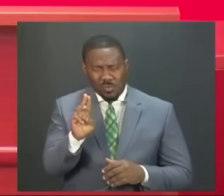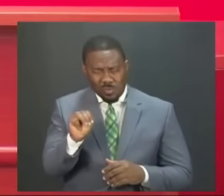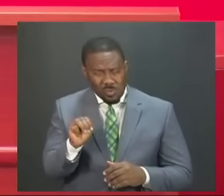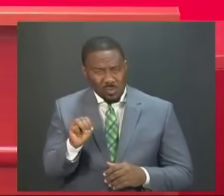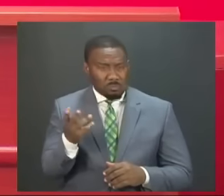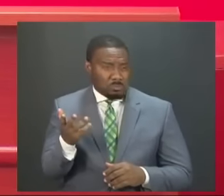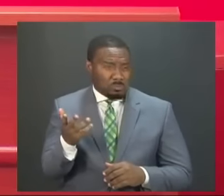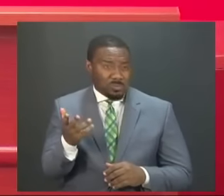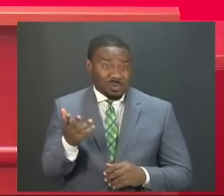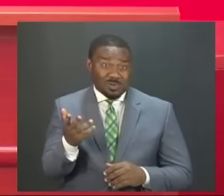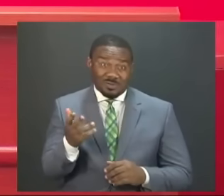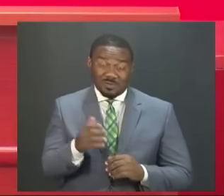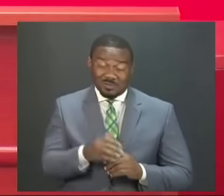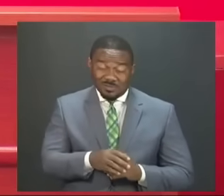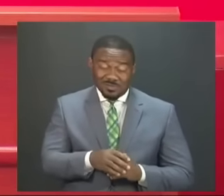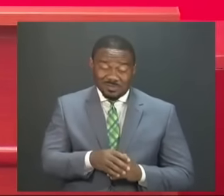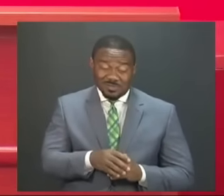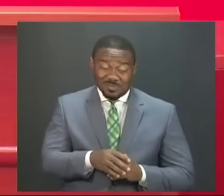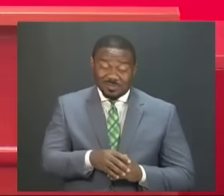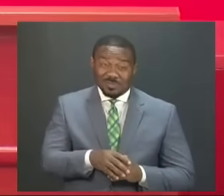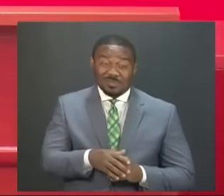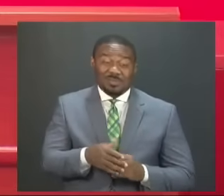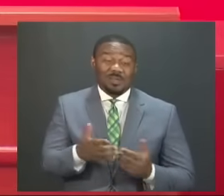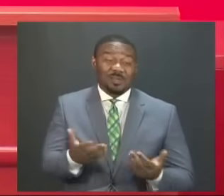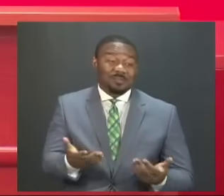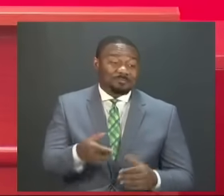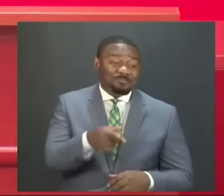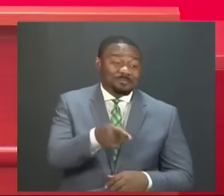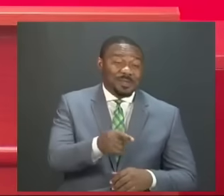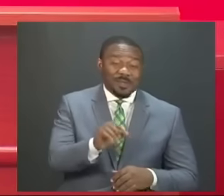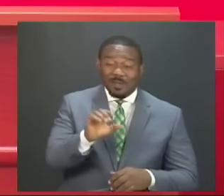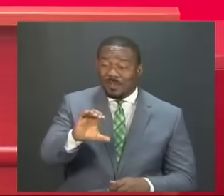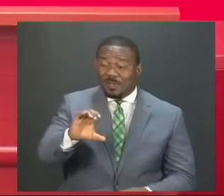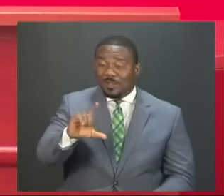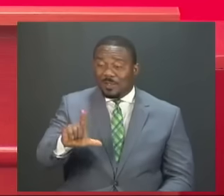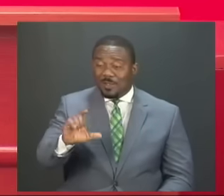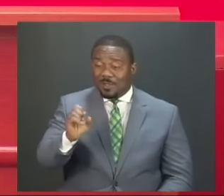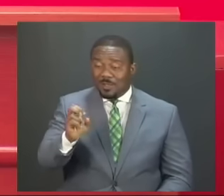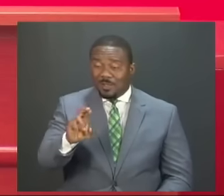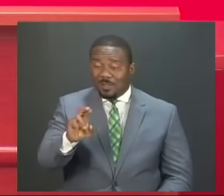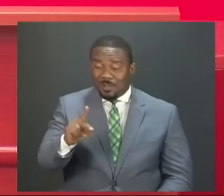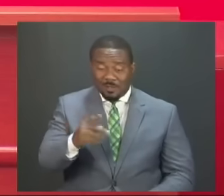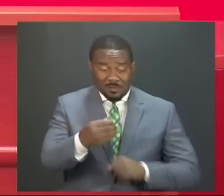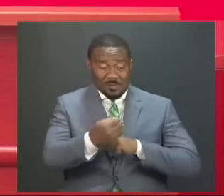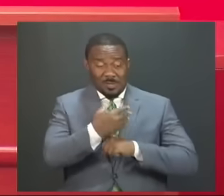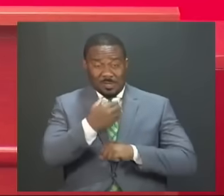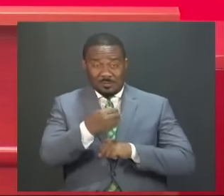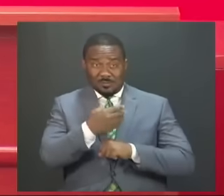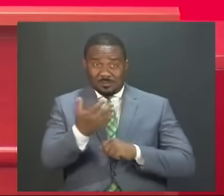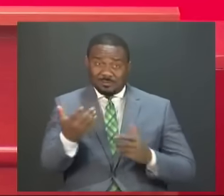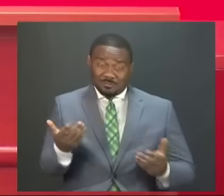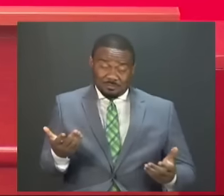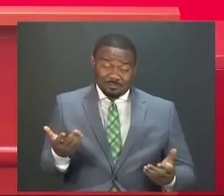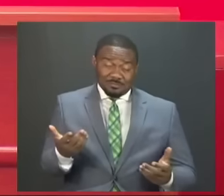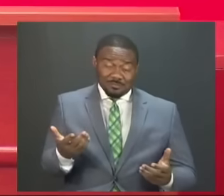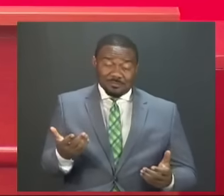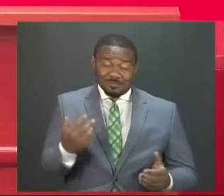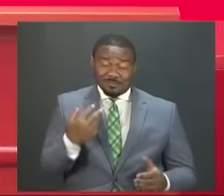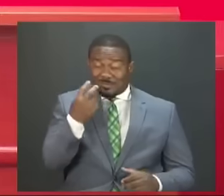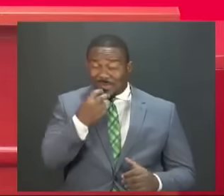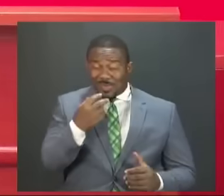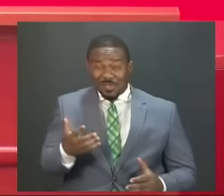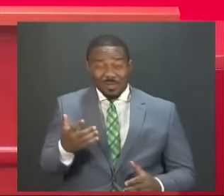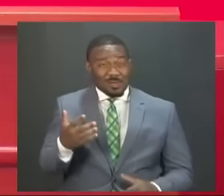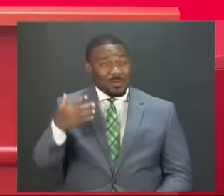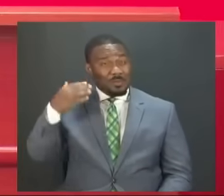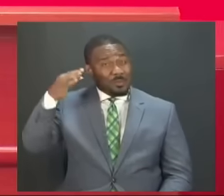Speaker takes advice from the clerk. If we do not have the quorum, we ring the bell for 10 minutes,